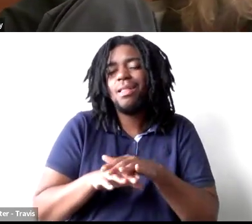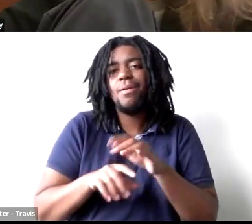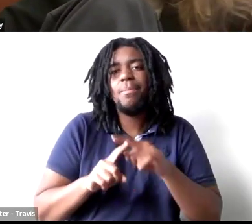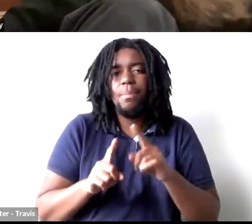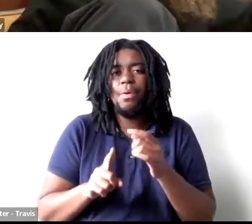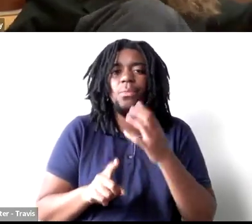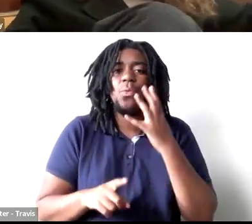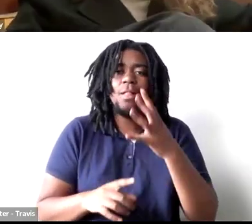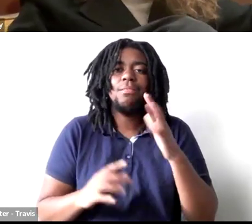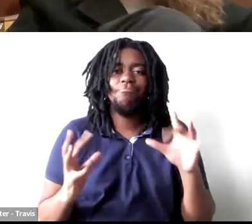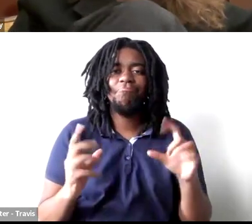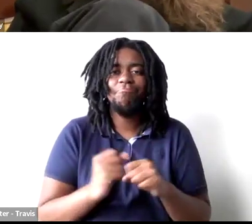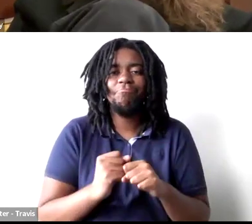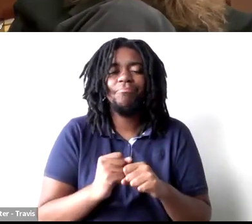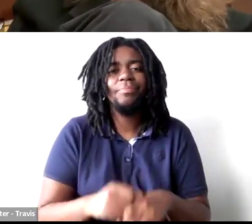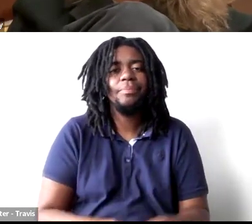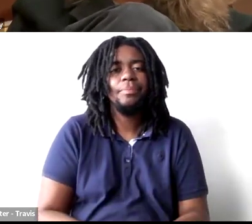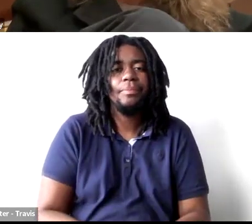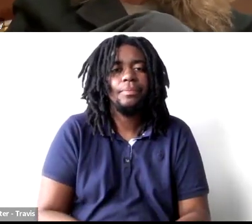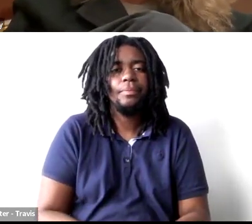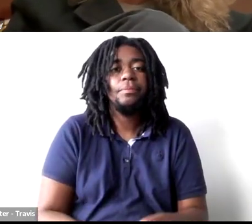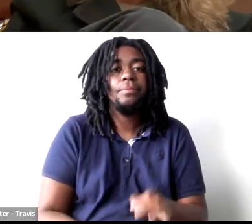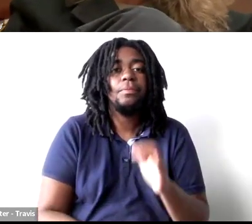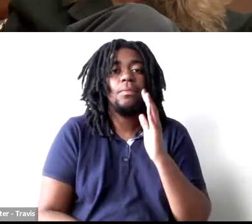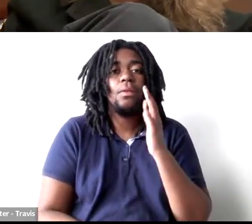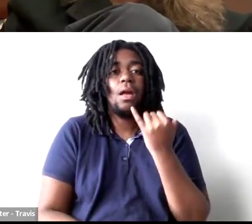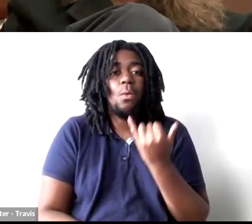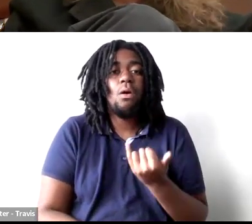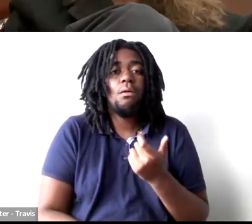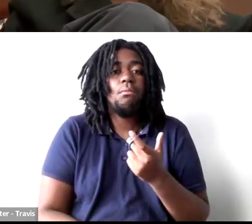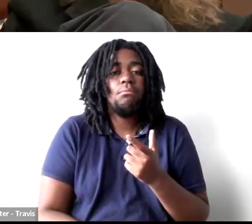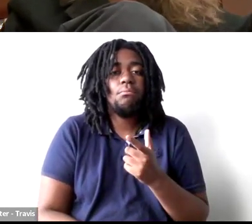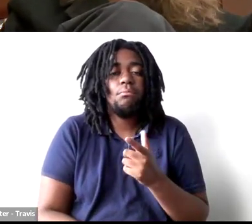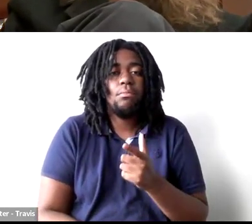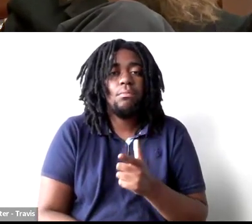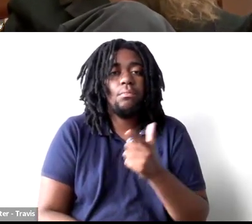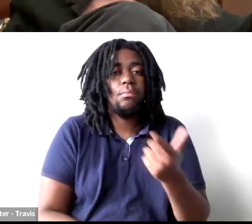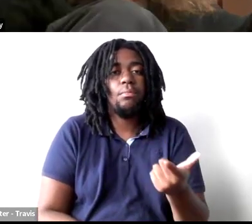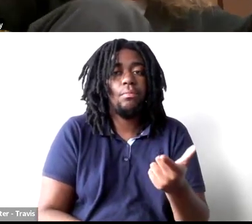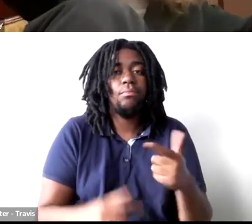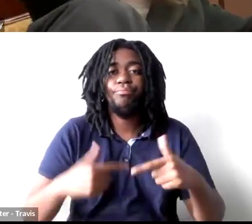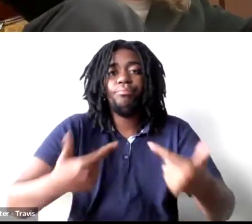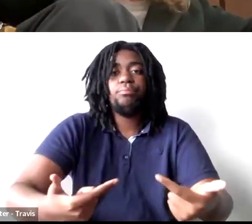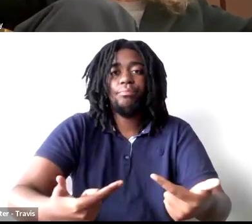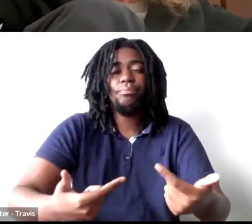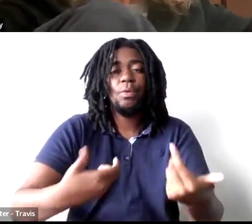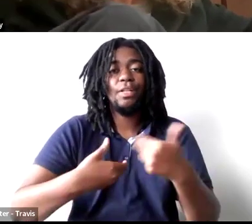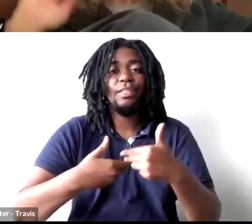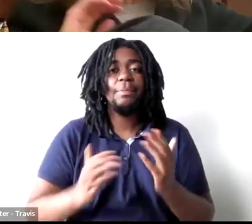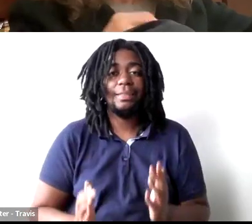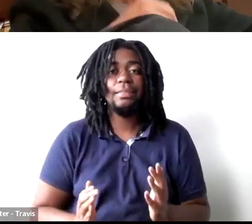in. I do want to turn the mic over, as it were, to our participants here in this